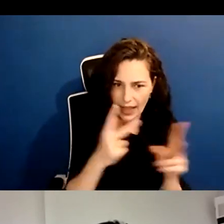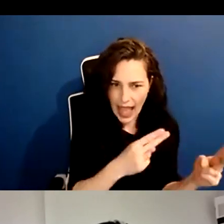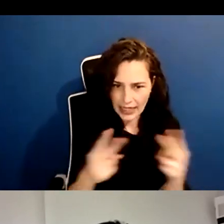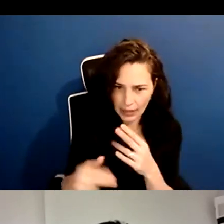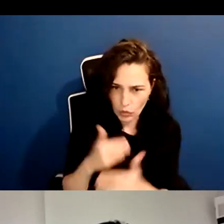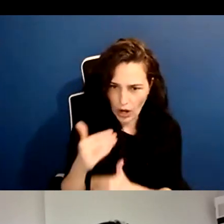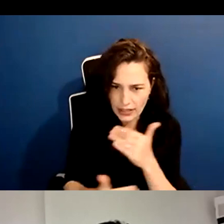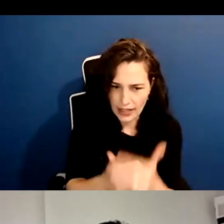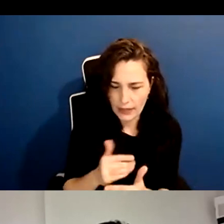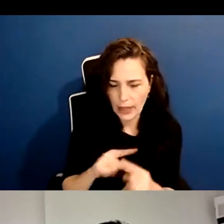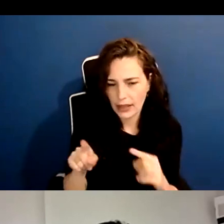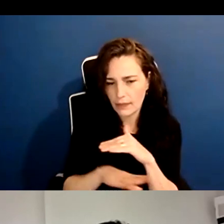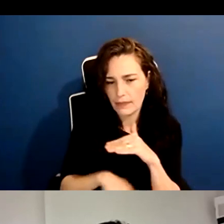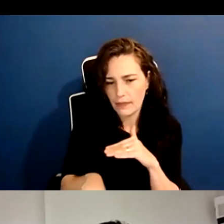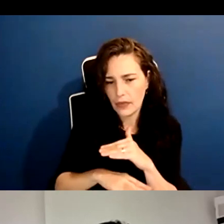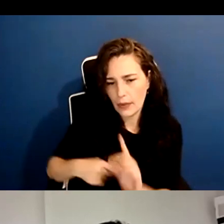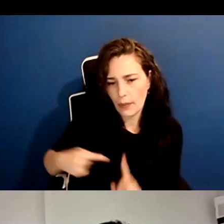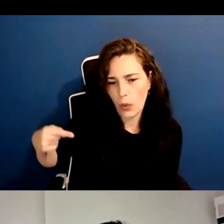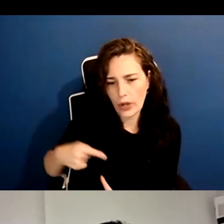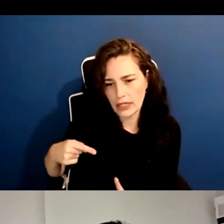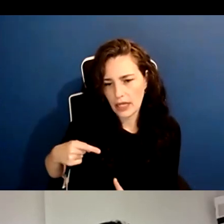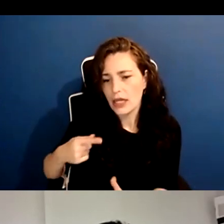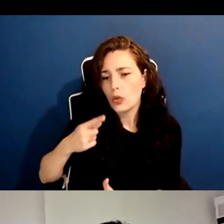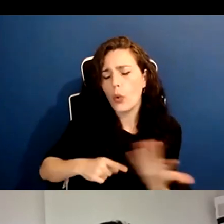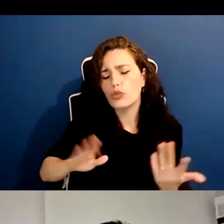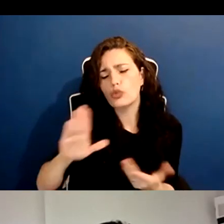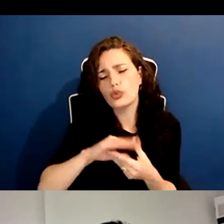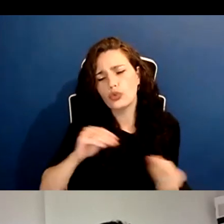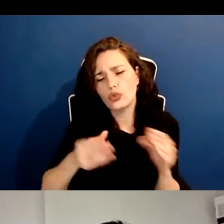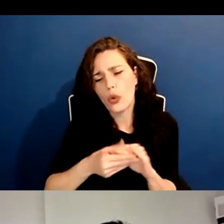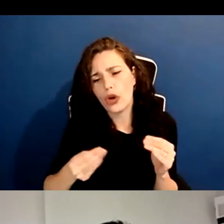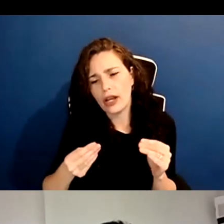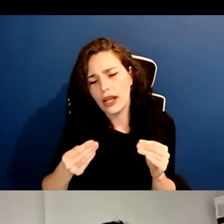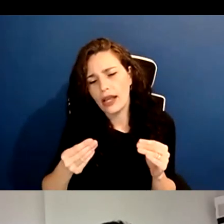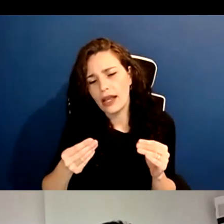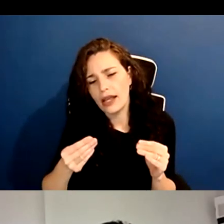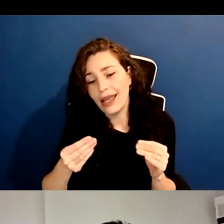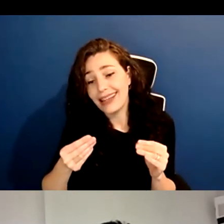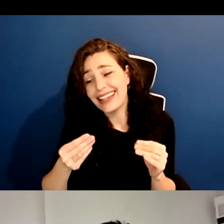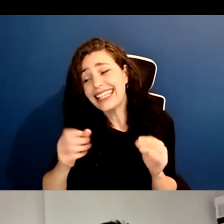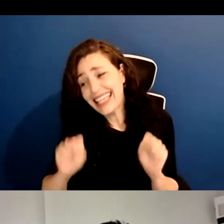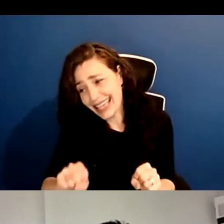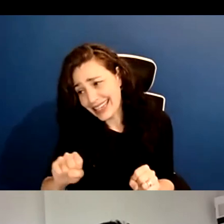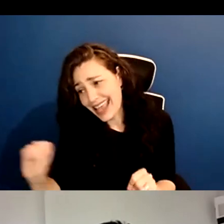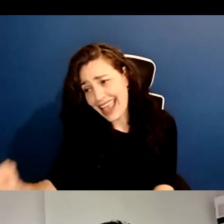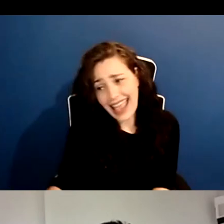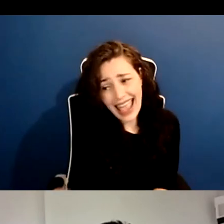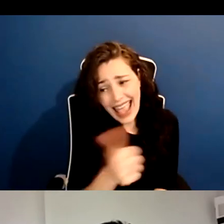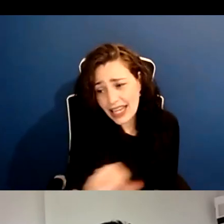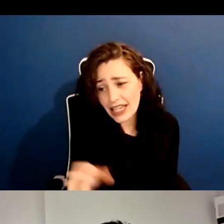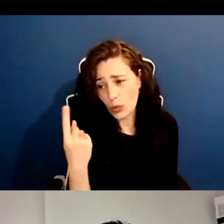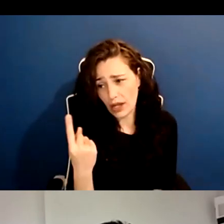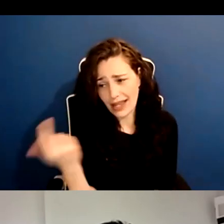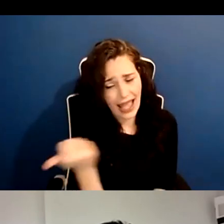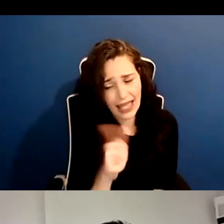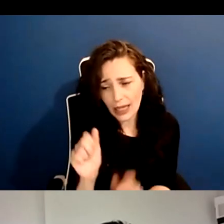that, what's your story and how, you know, for anyone, can they understand it? And then you start playing with the visual